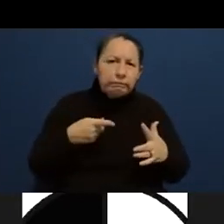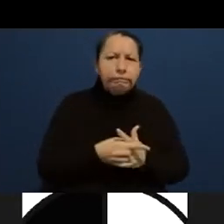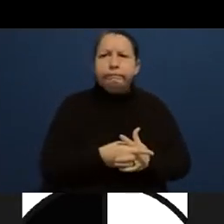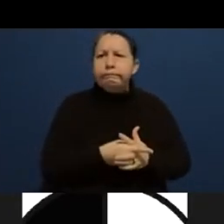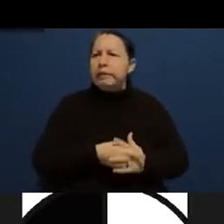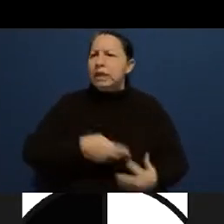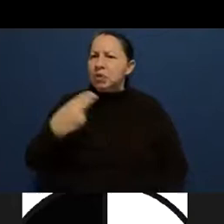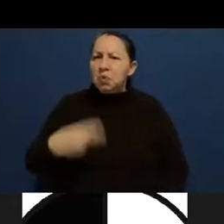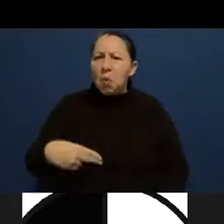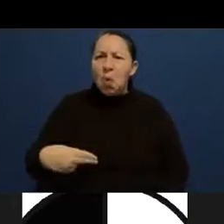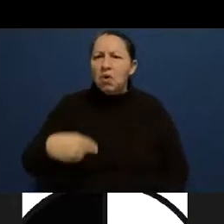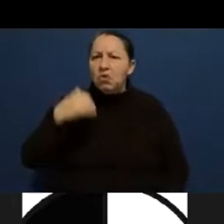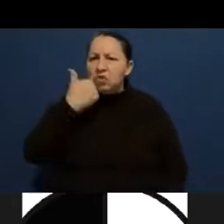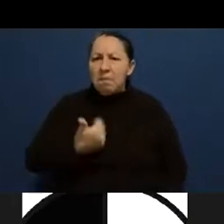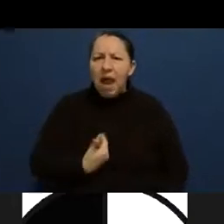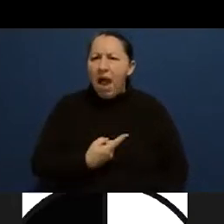that?